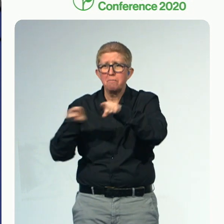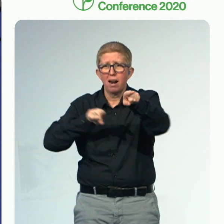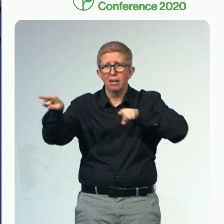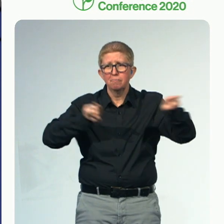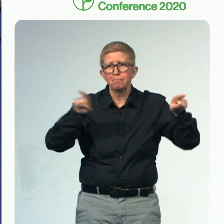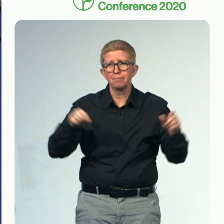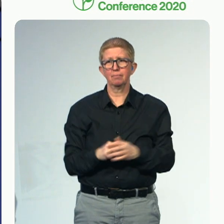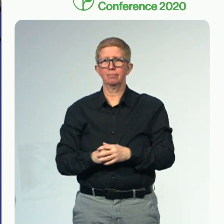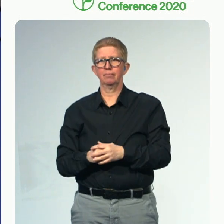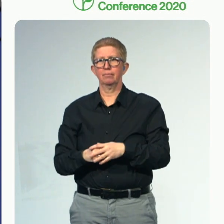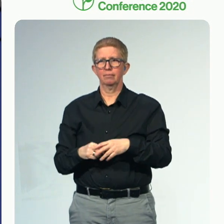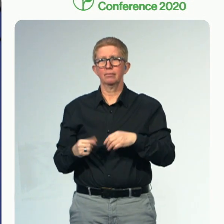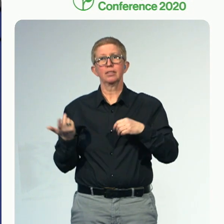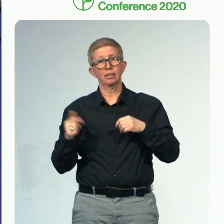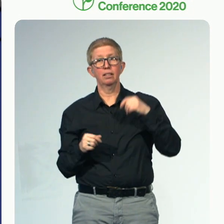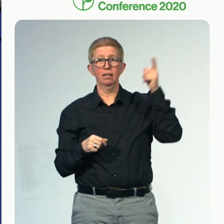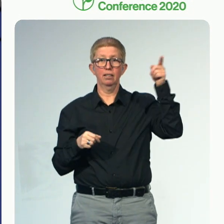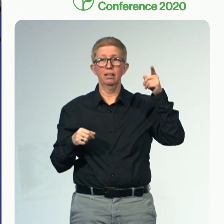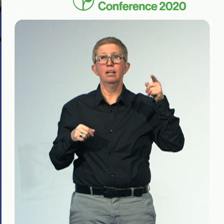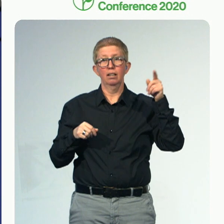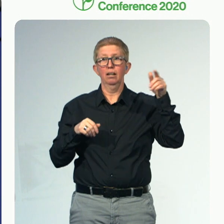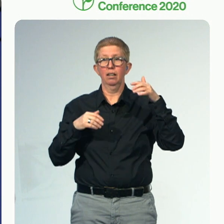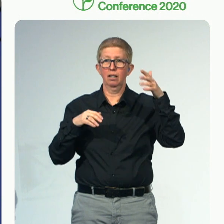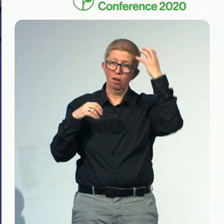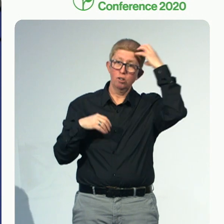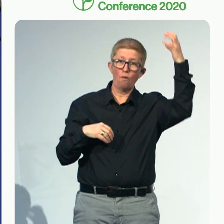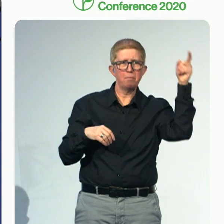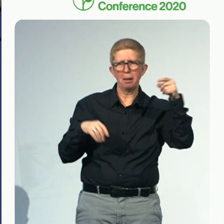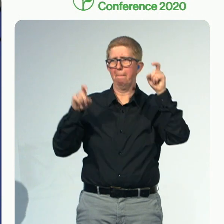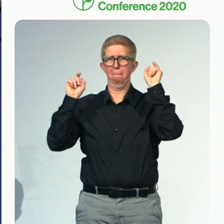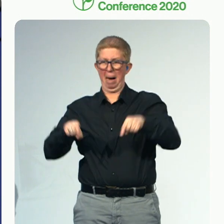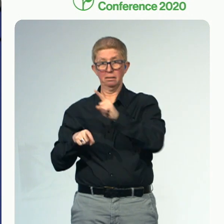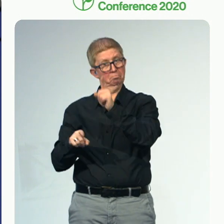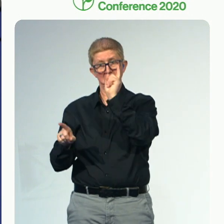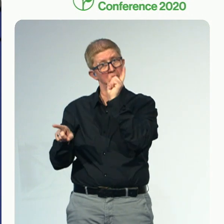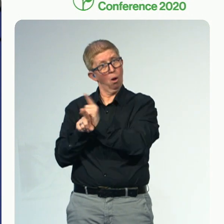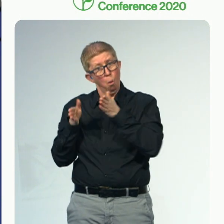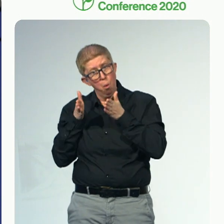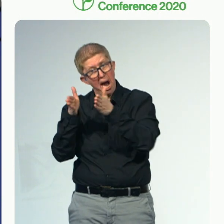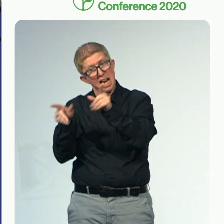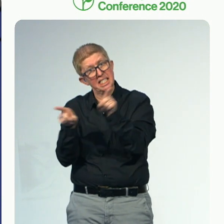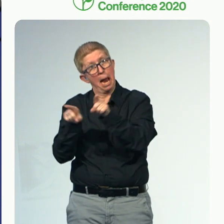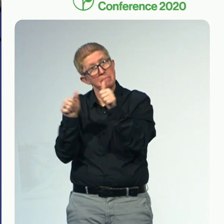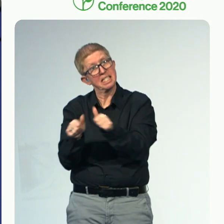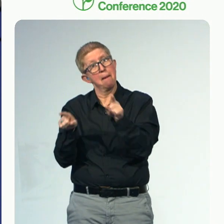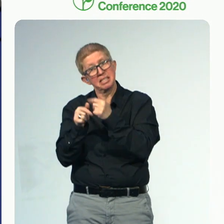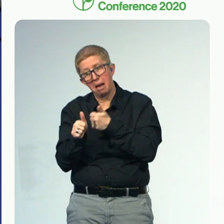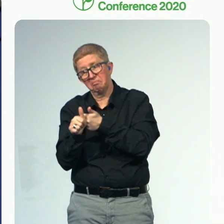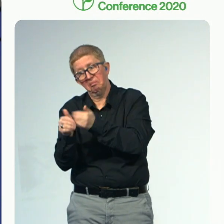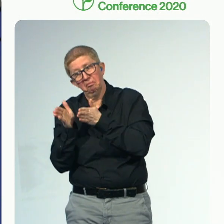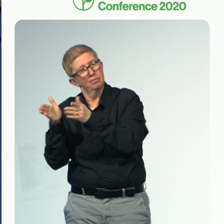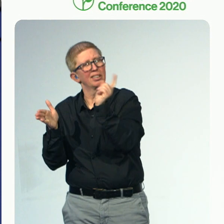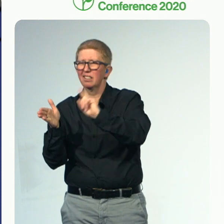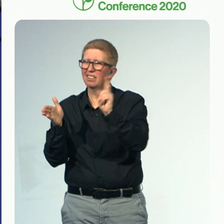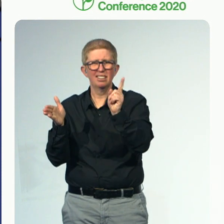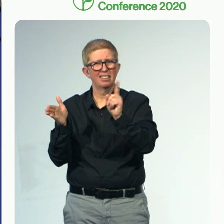the status quo or to change the status quo, and both lobbies use the needs of the children. Do that in the name of what's best for